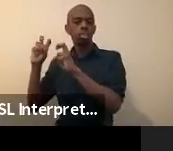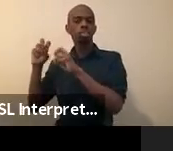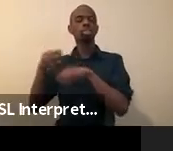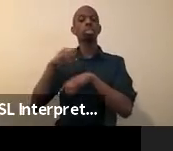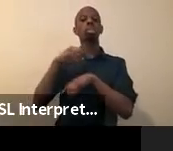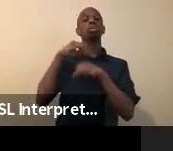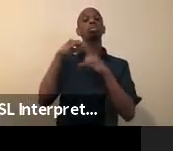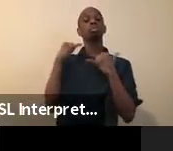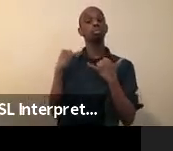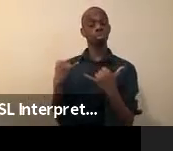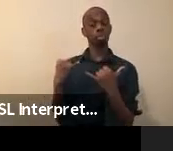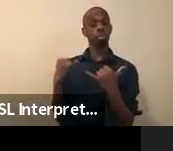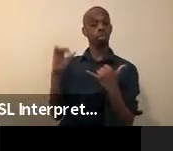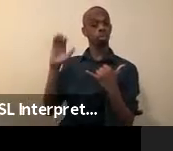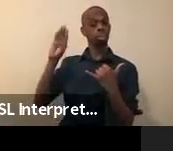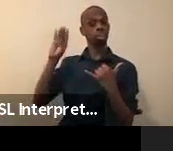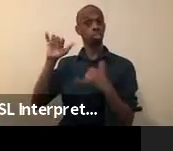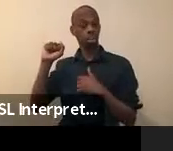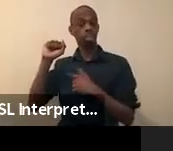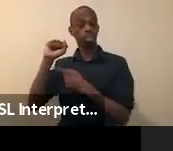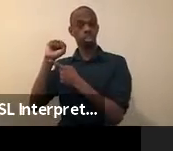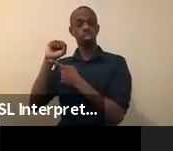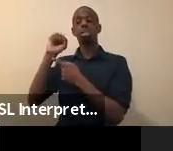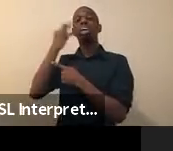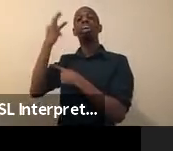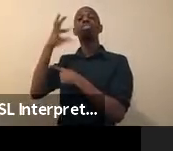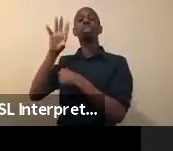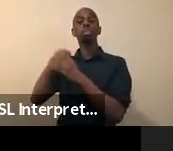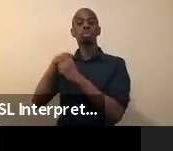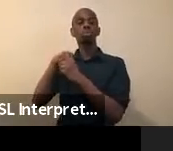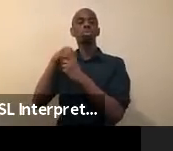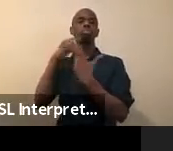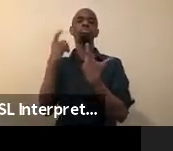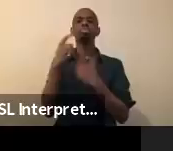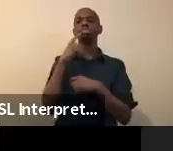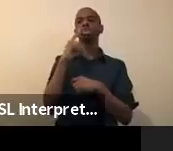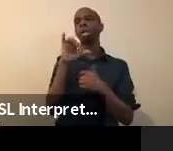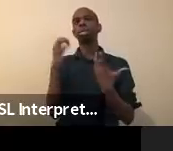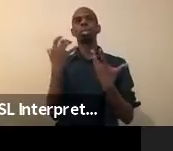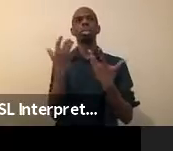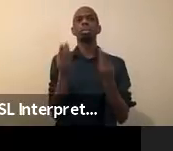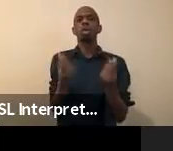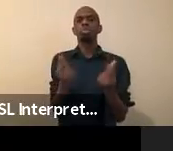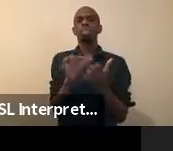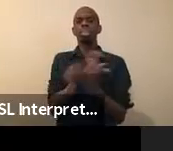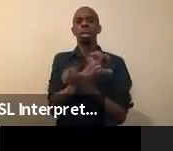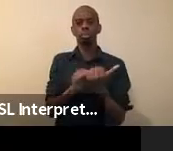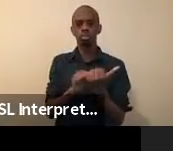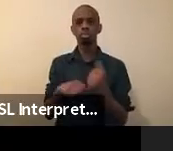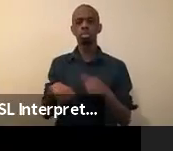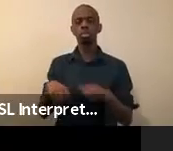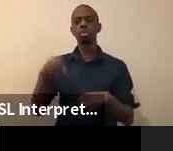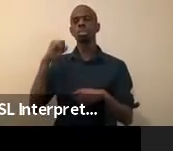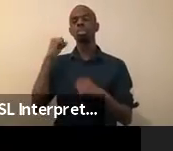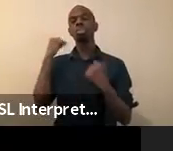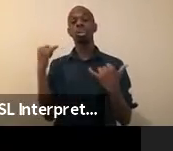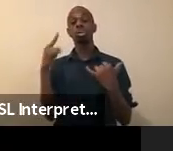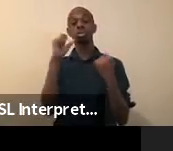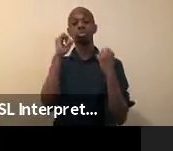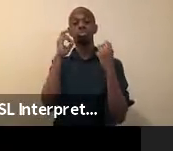involve violence, threats, or property damage. One thing you're seeing right now is a lot of cities or